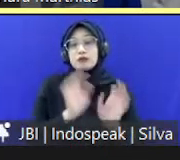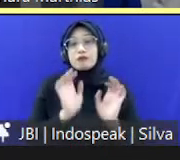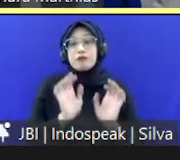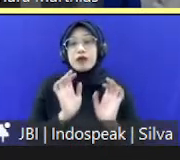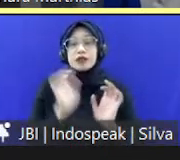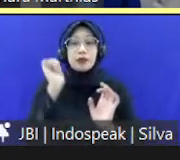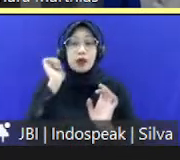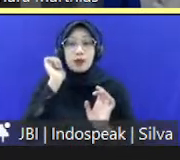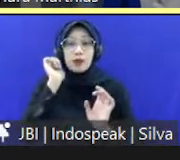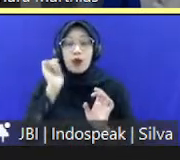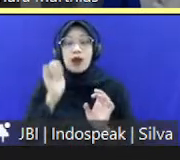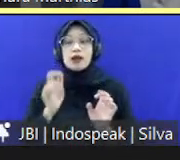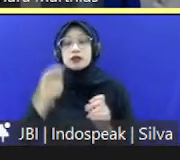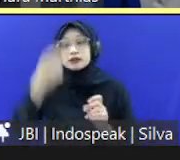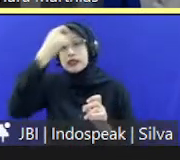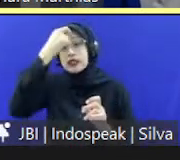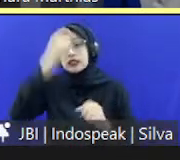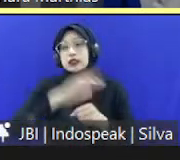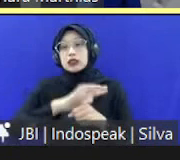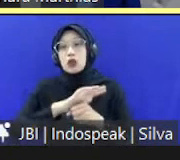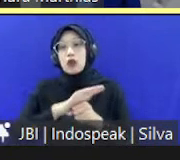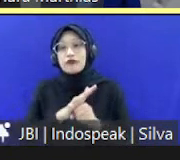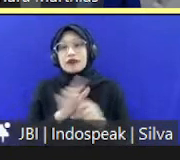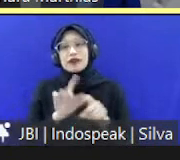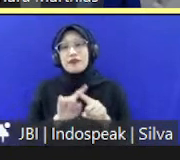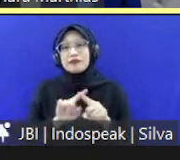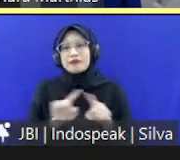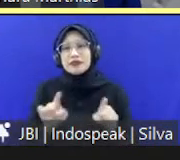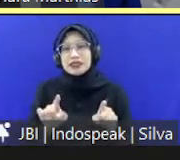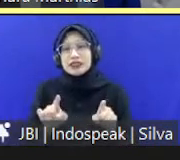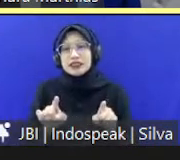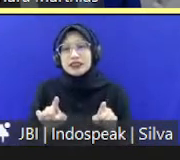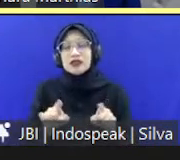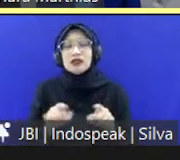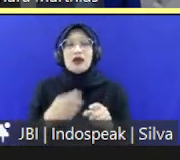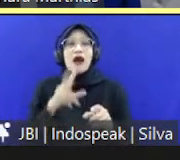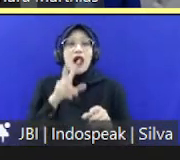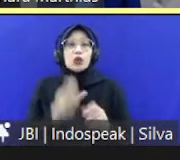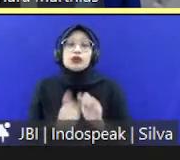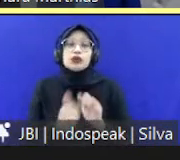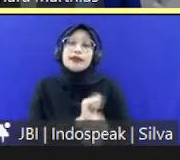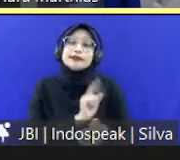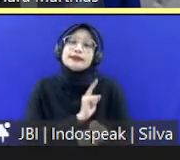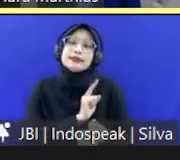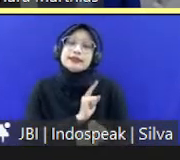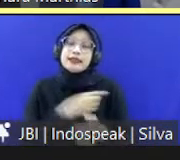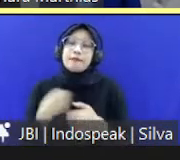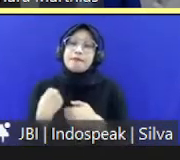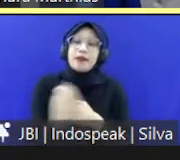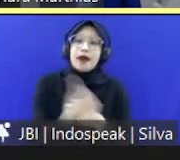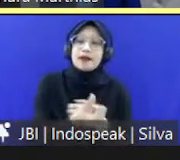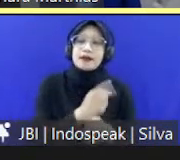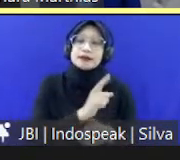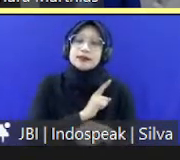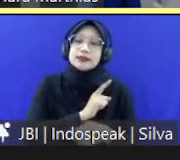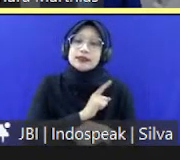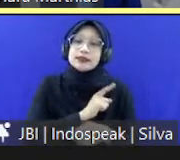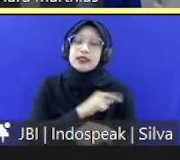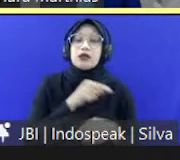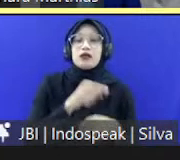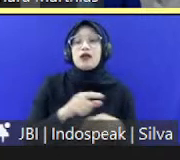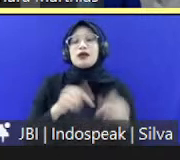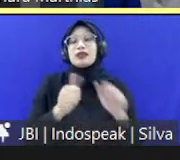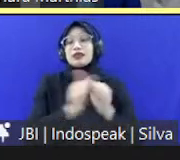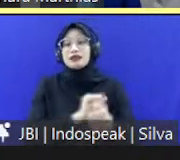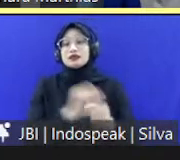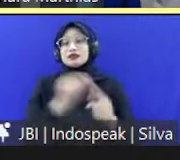they do need to test for themselves, and it doesn't come cheap, and that has been detrimental to the health service utilization as well.